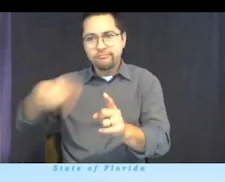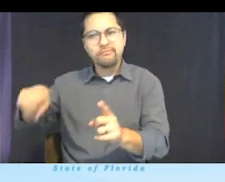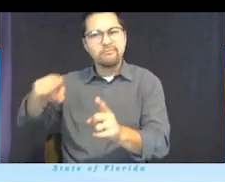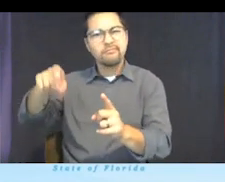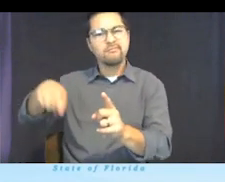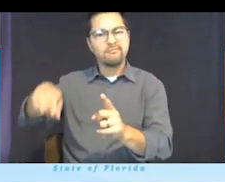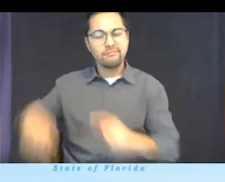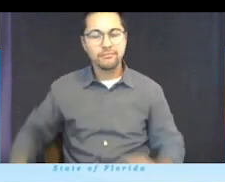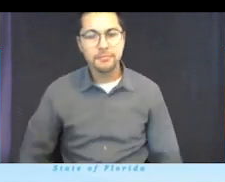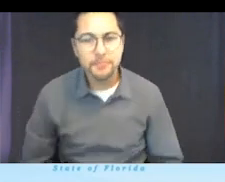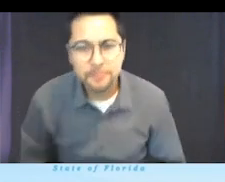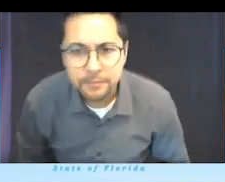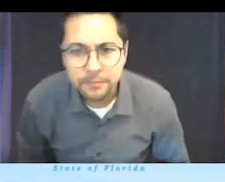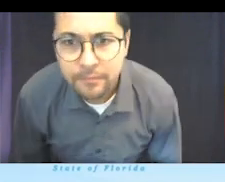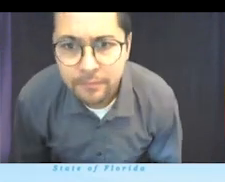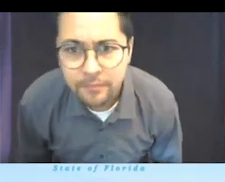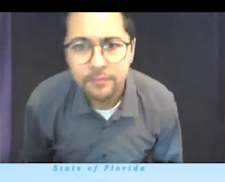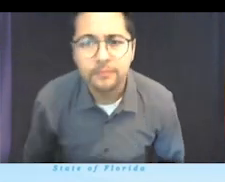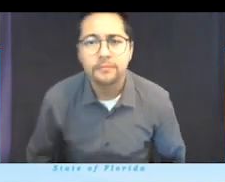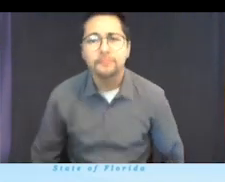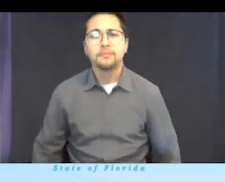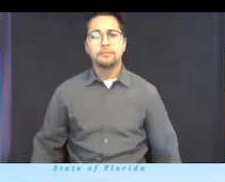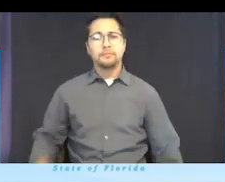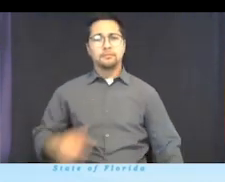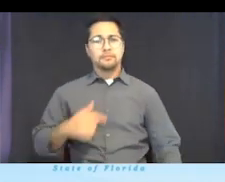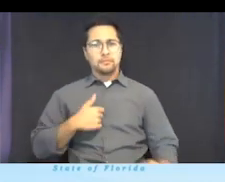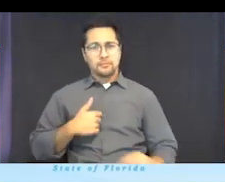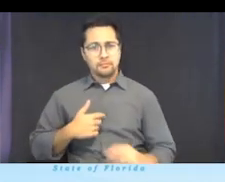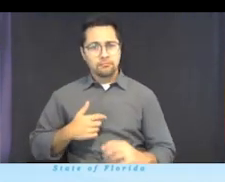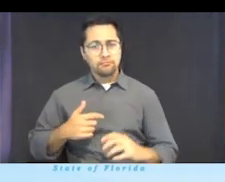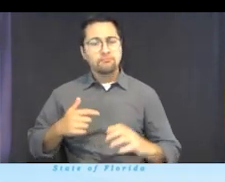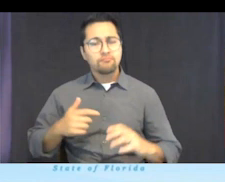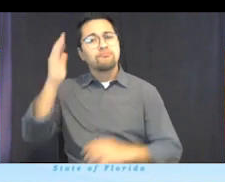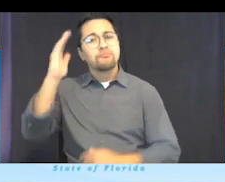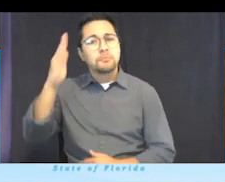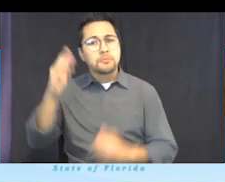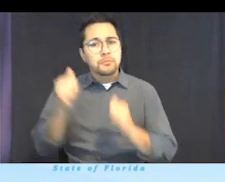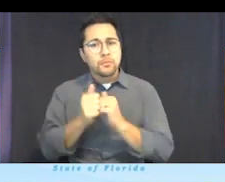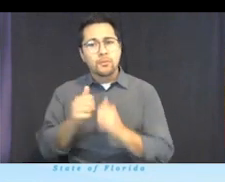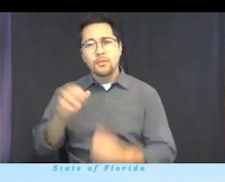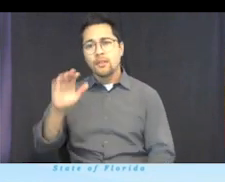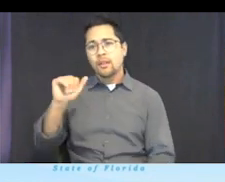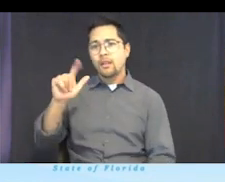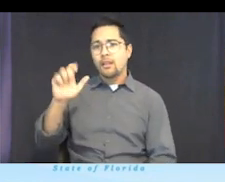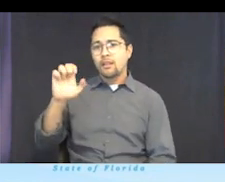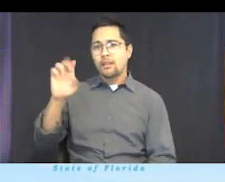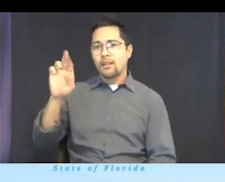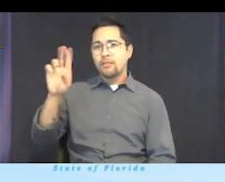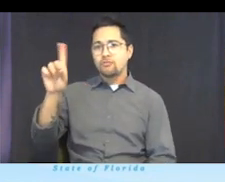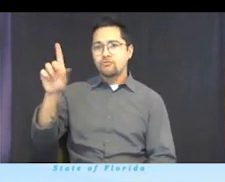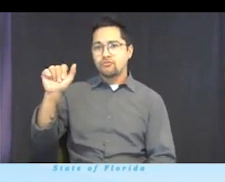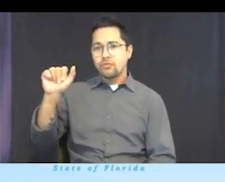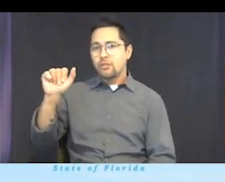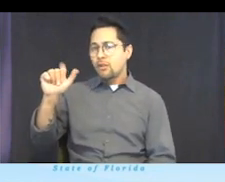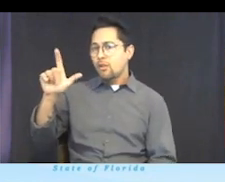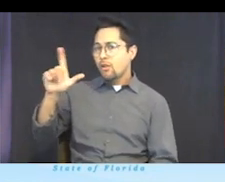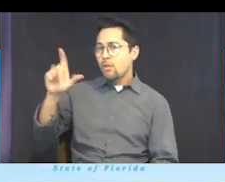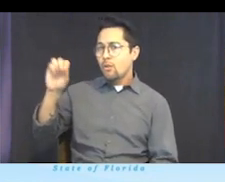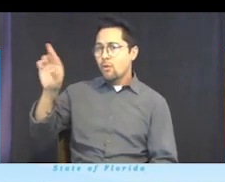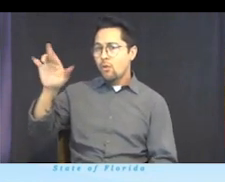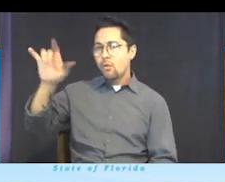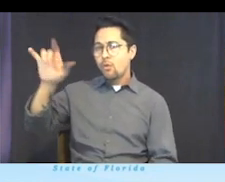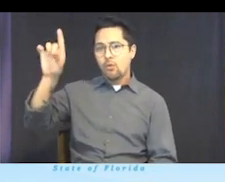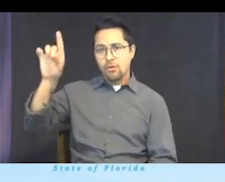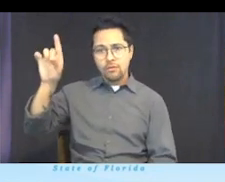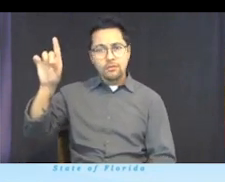and the privilege of co-presenting with Ms. Alexandra Lloyd, who is the Behavioral Health Policy Analyst from